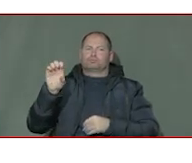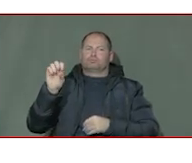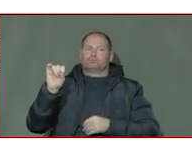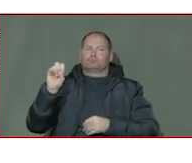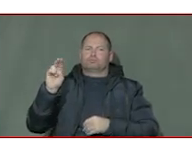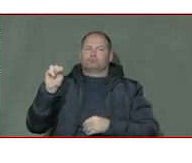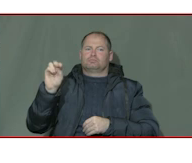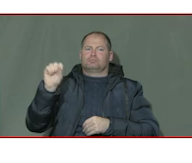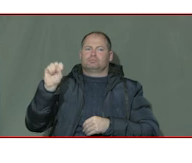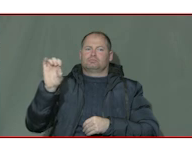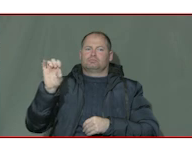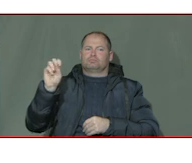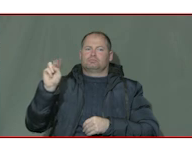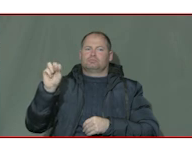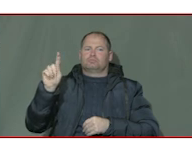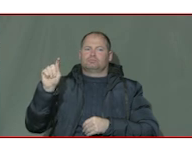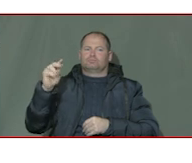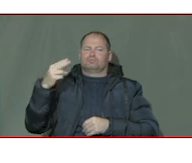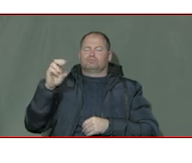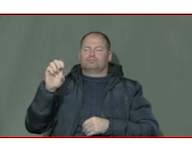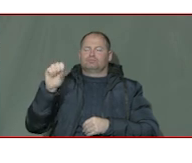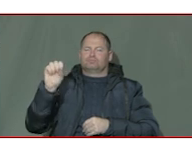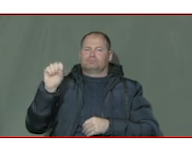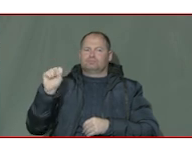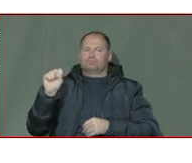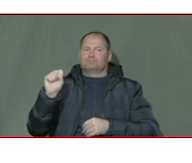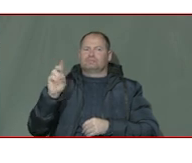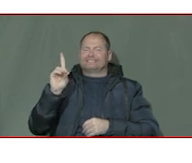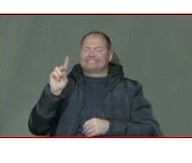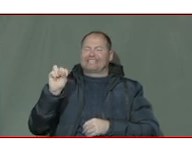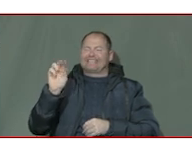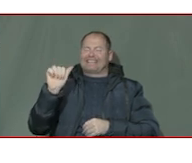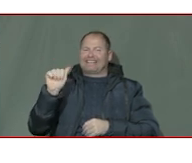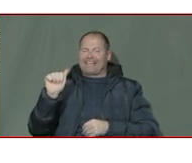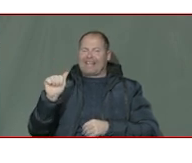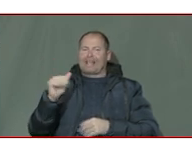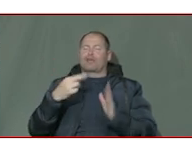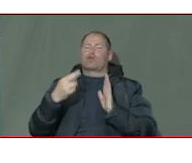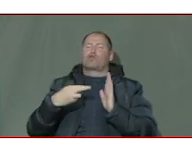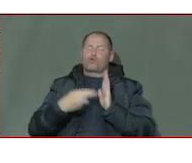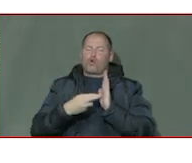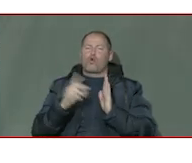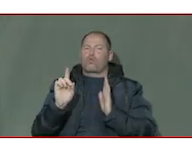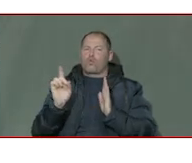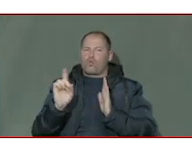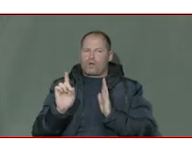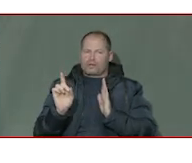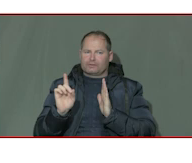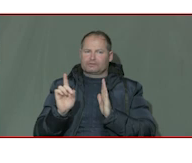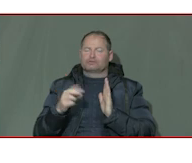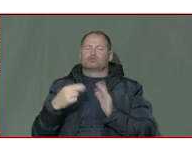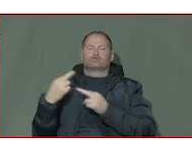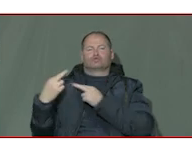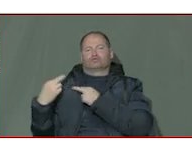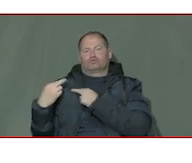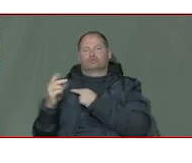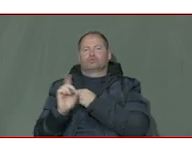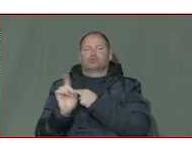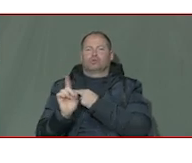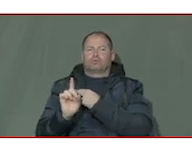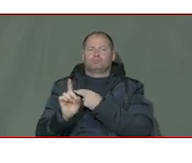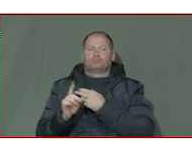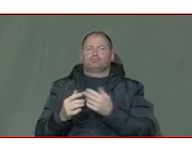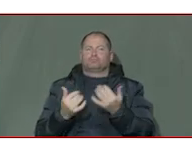DNA in protein synthesis. We must know the role of mRNA in protein